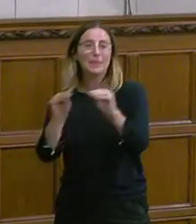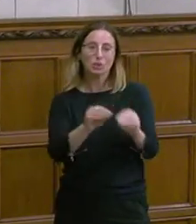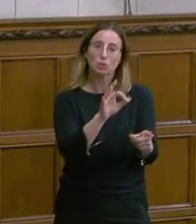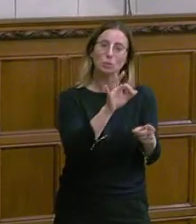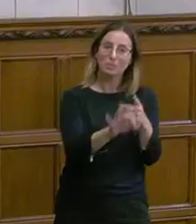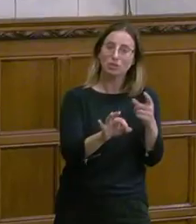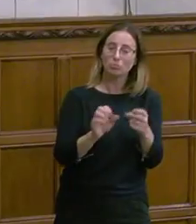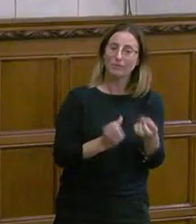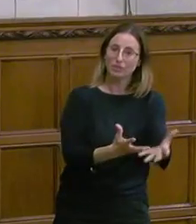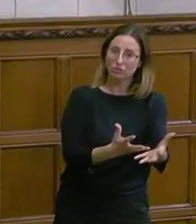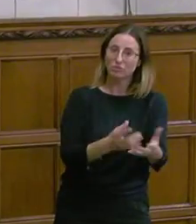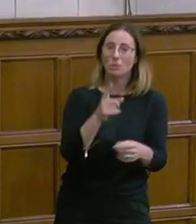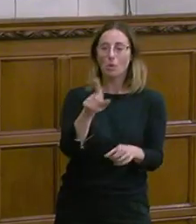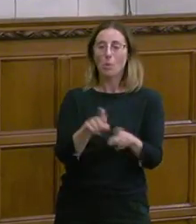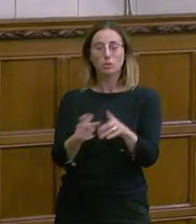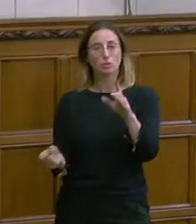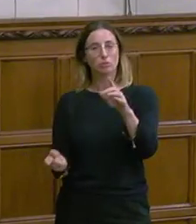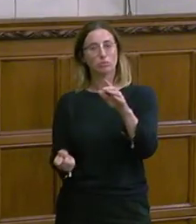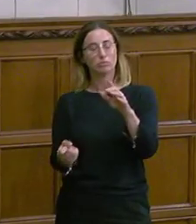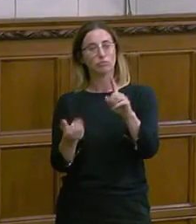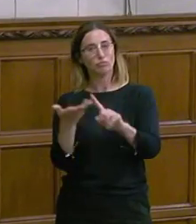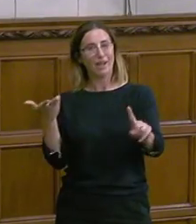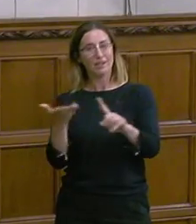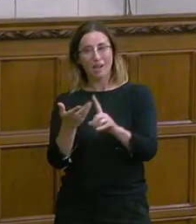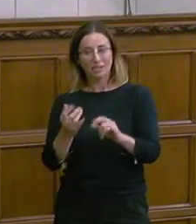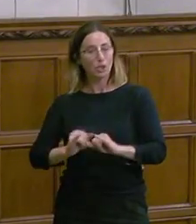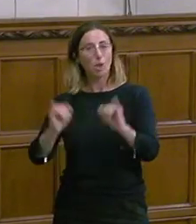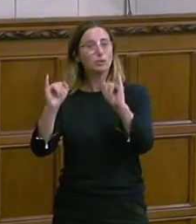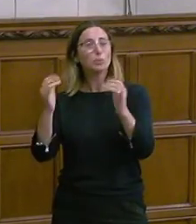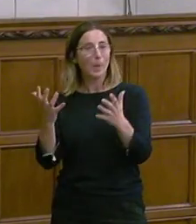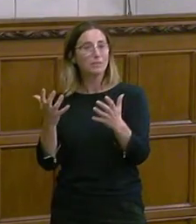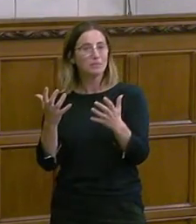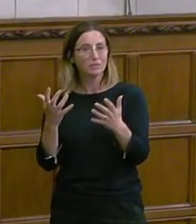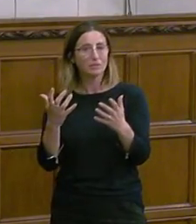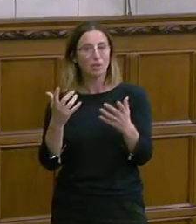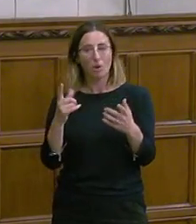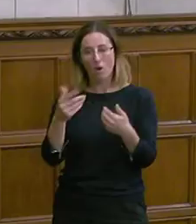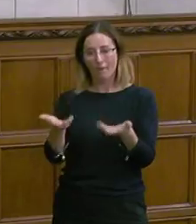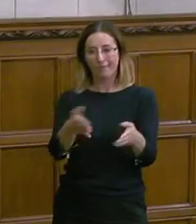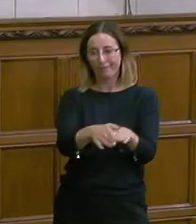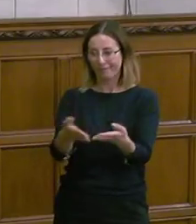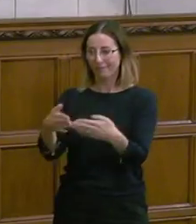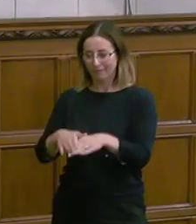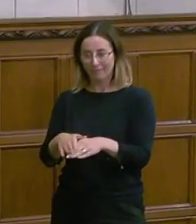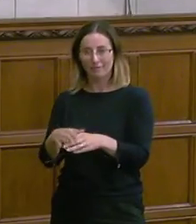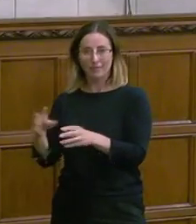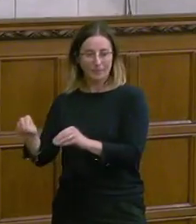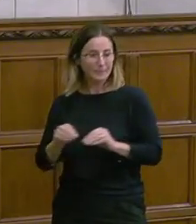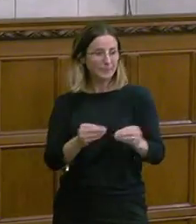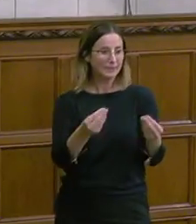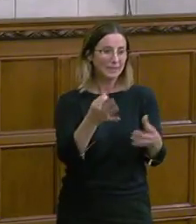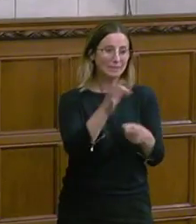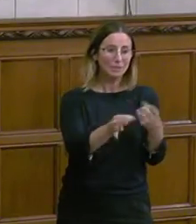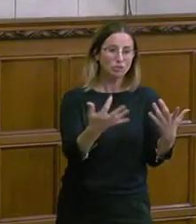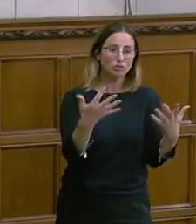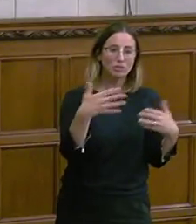We also recognise the significant consequences, Mr. Stringer, of this trend away from mainstream schools into specialist provision